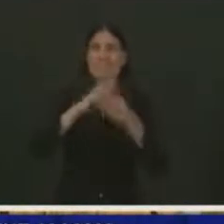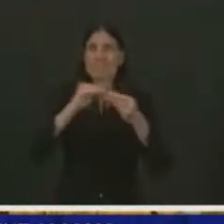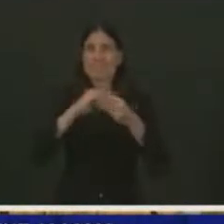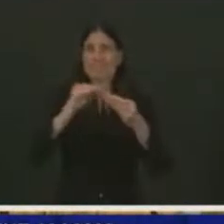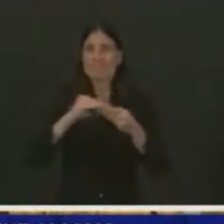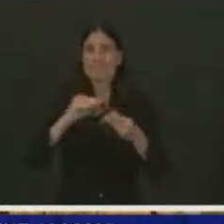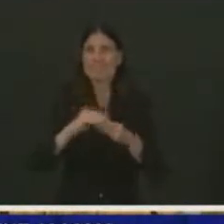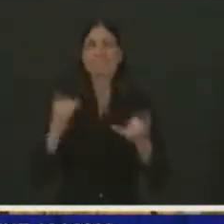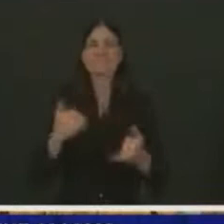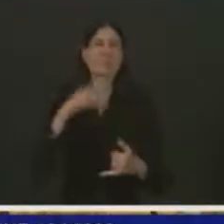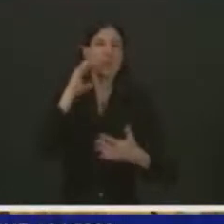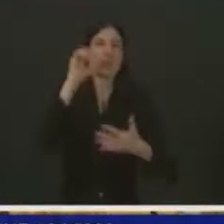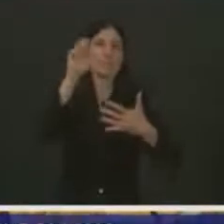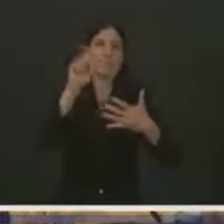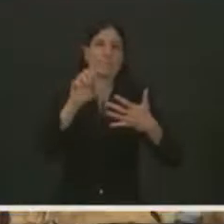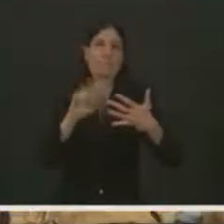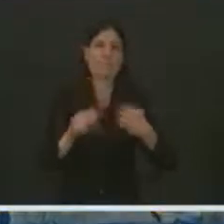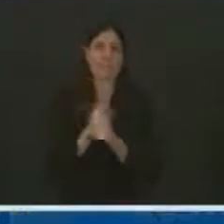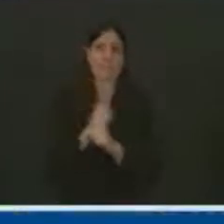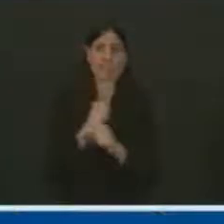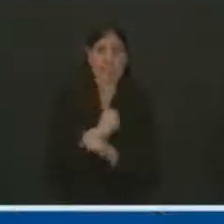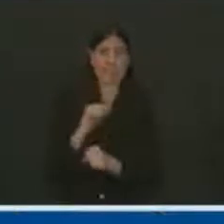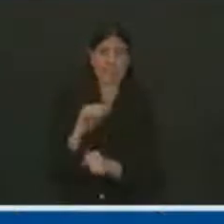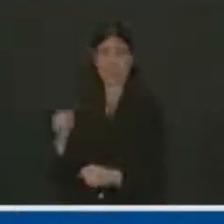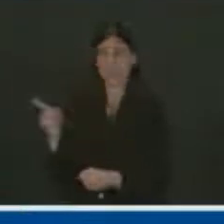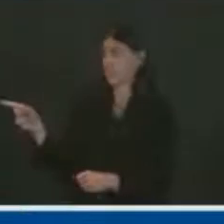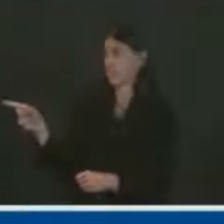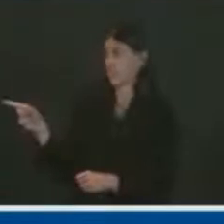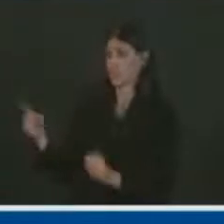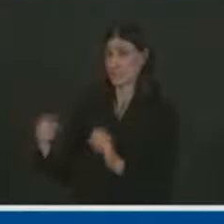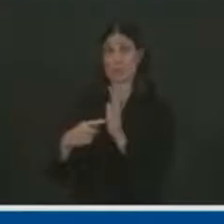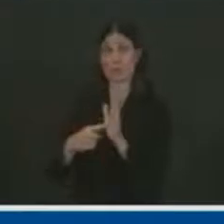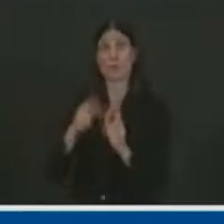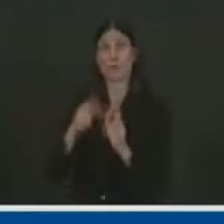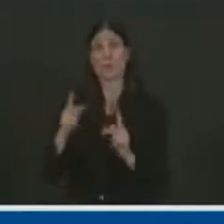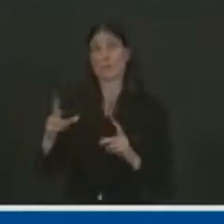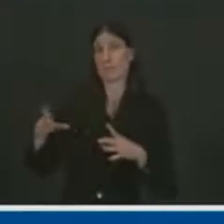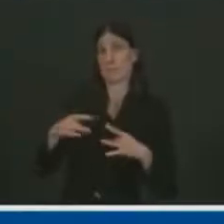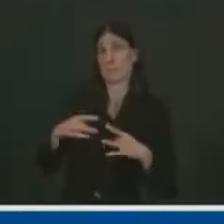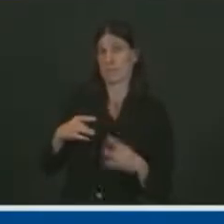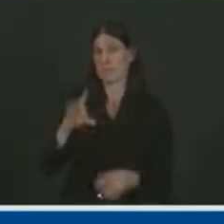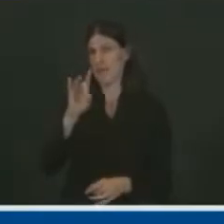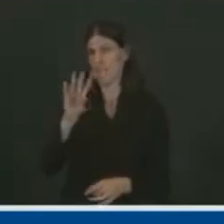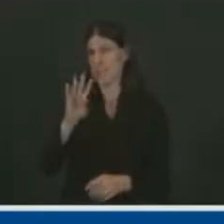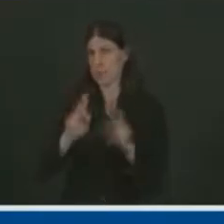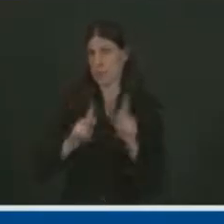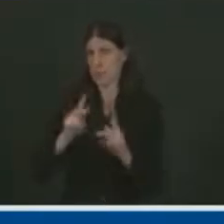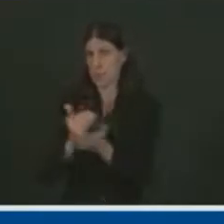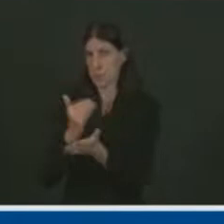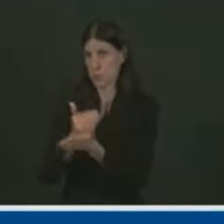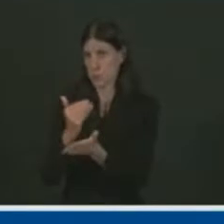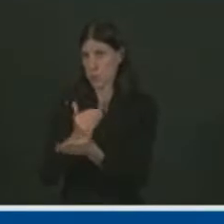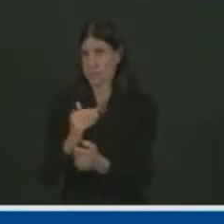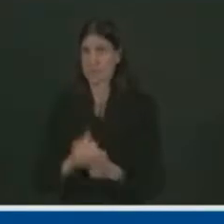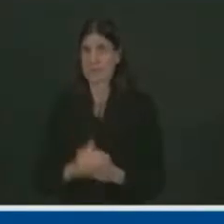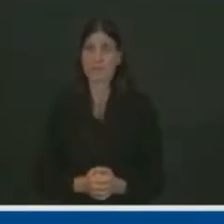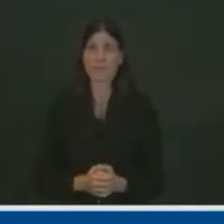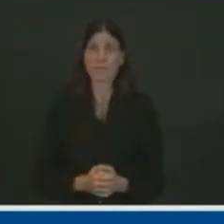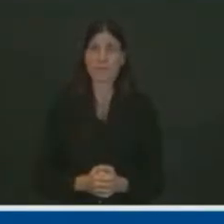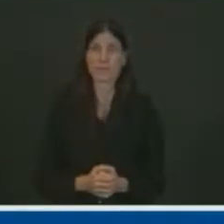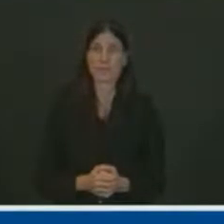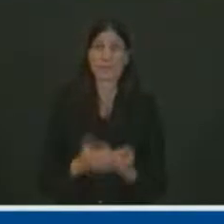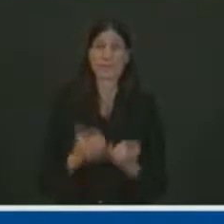have 84 new cases of COVID-19 to announce today. In addition, there are